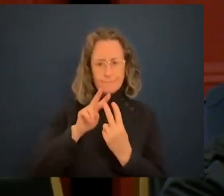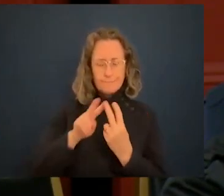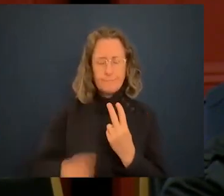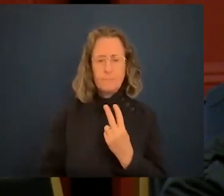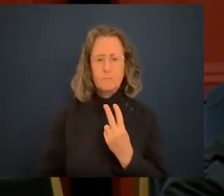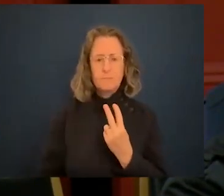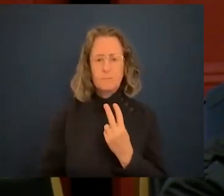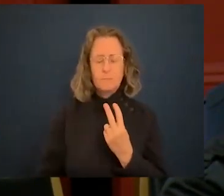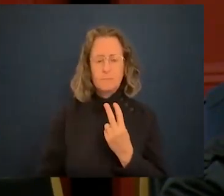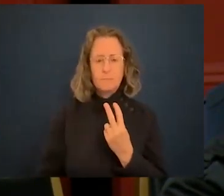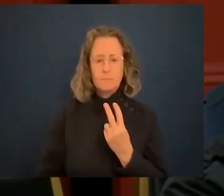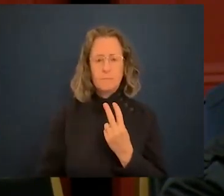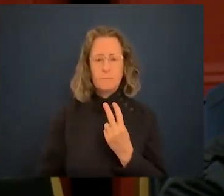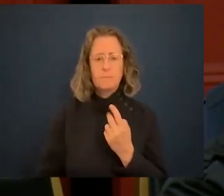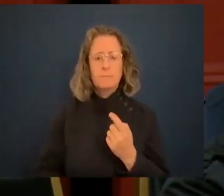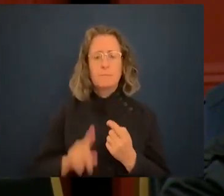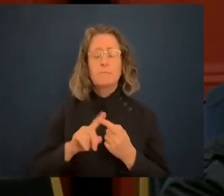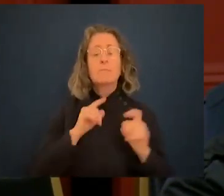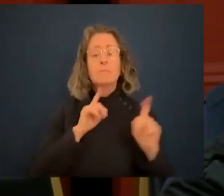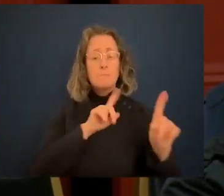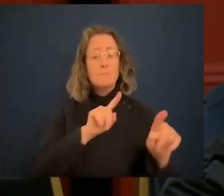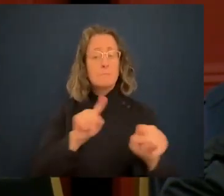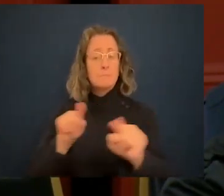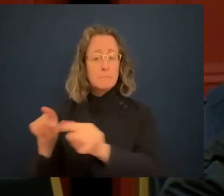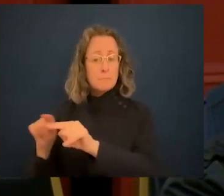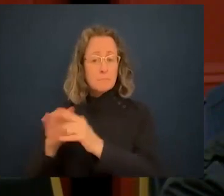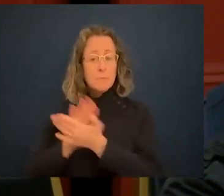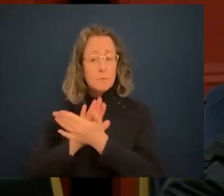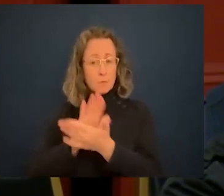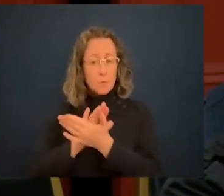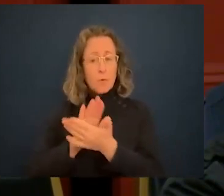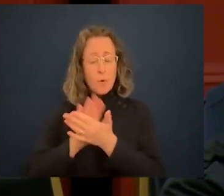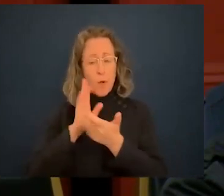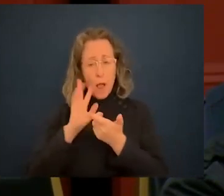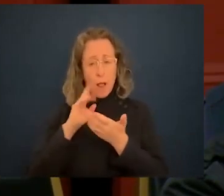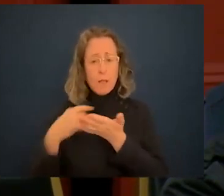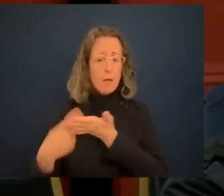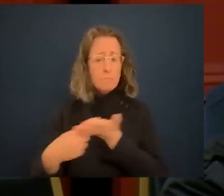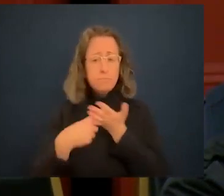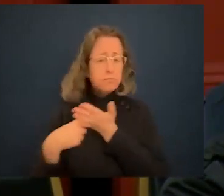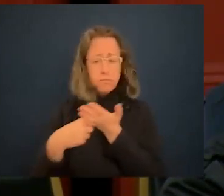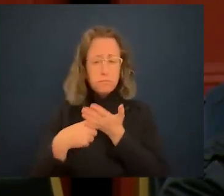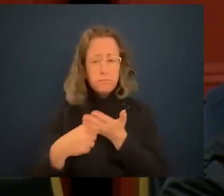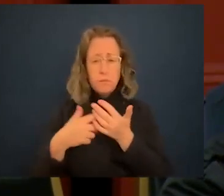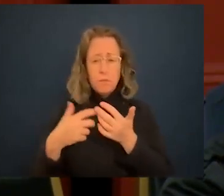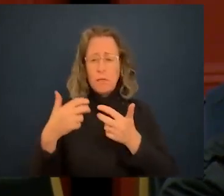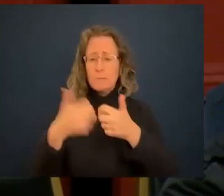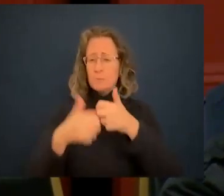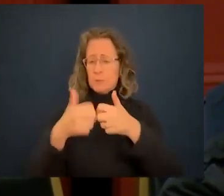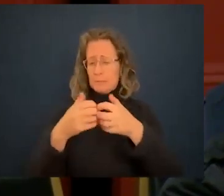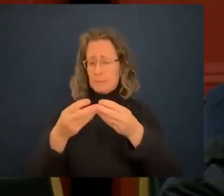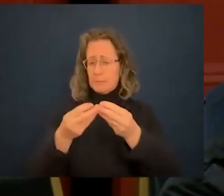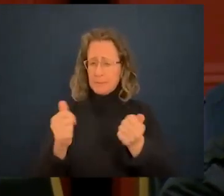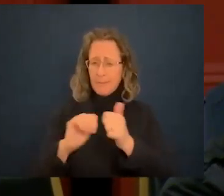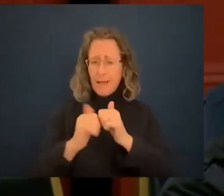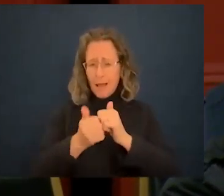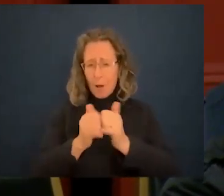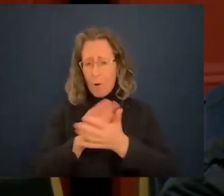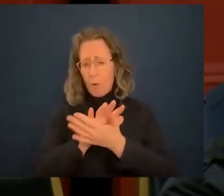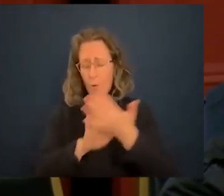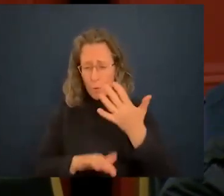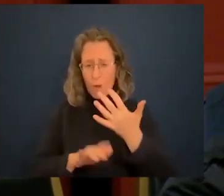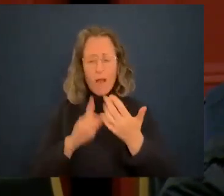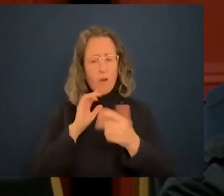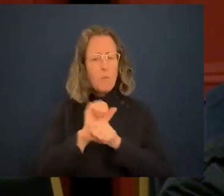that I get to spend a lot of time in schools talking about problem solving and supporting groups and thinking about how to solve problems and